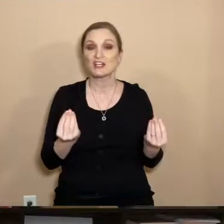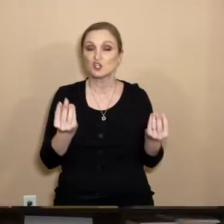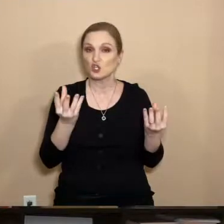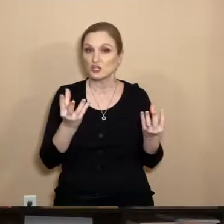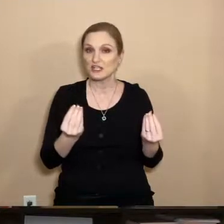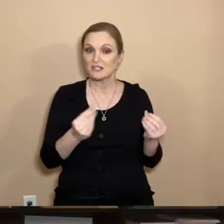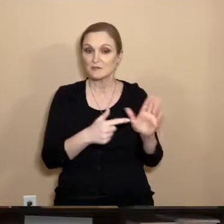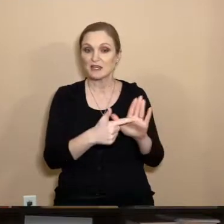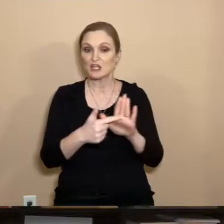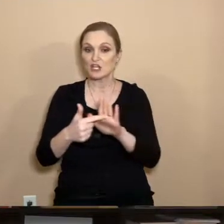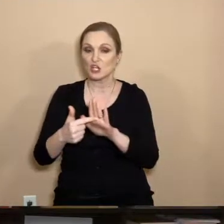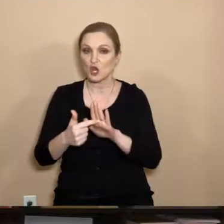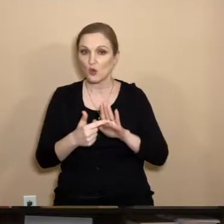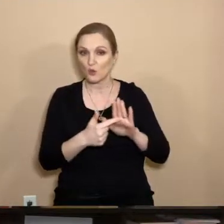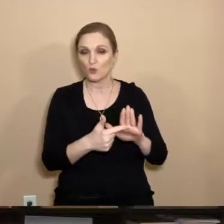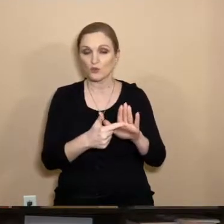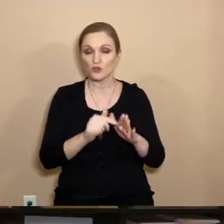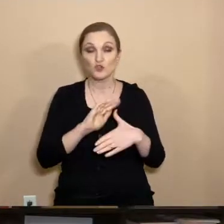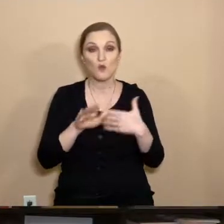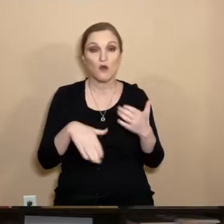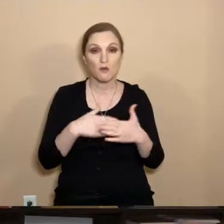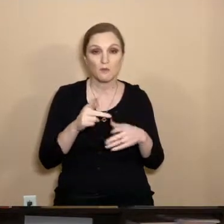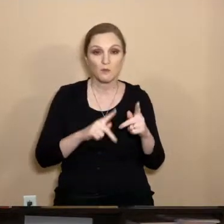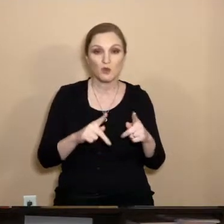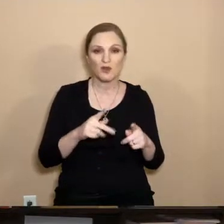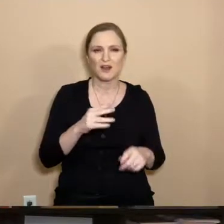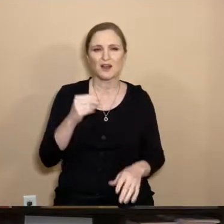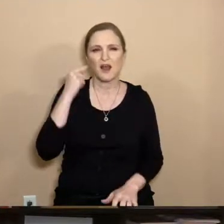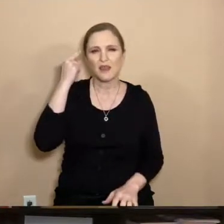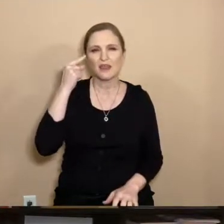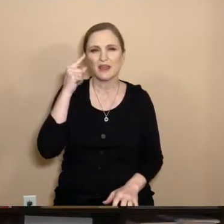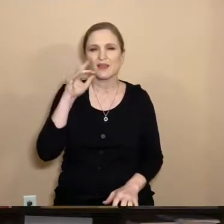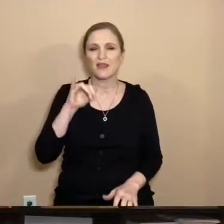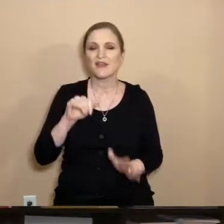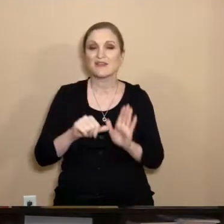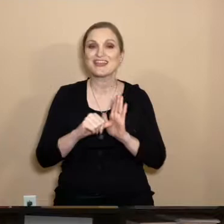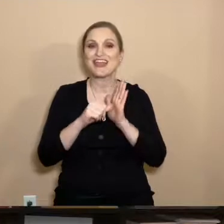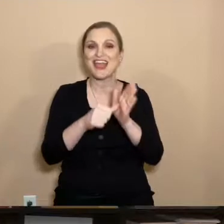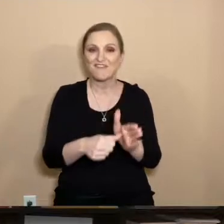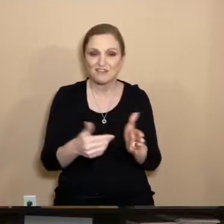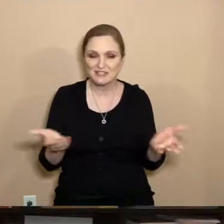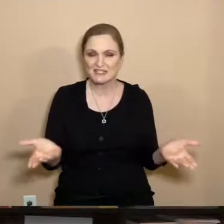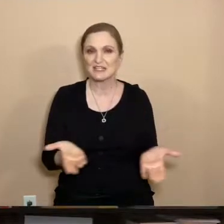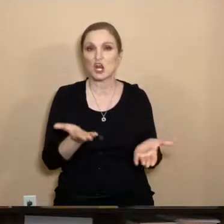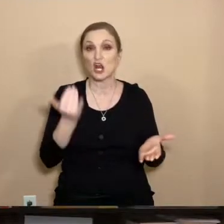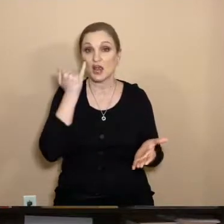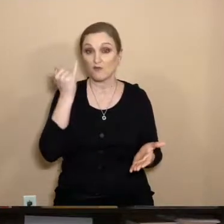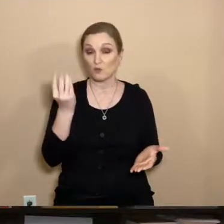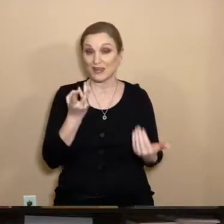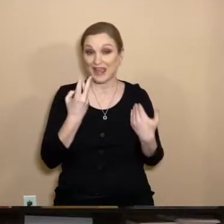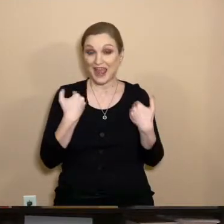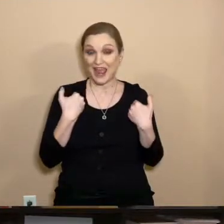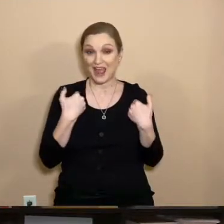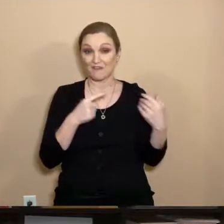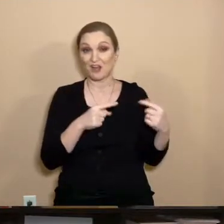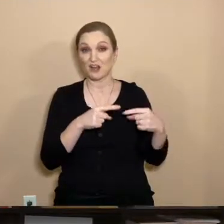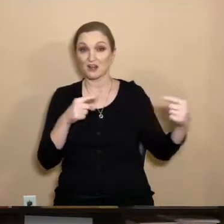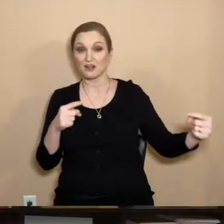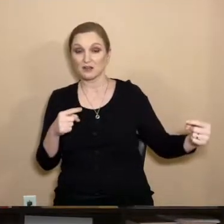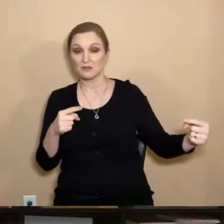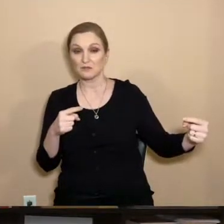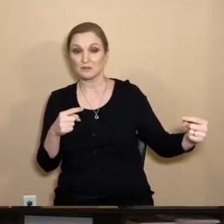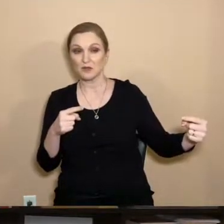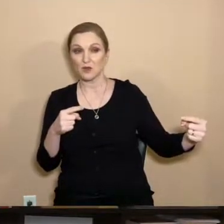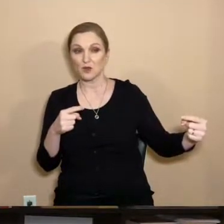be known to all. And I think that's the emphasis here is that, if we have a conflict with someone who is in